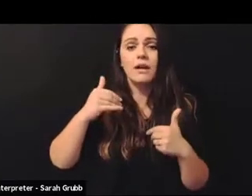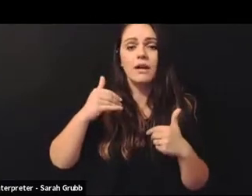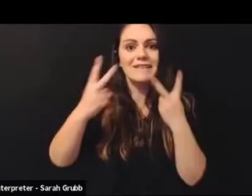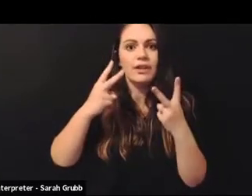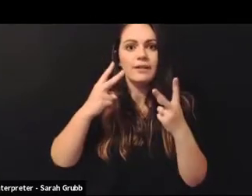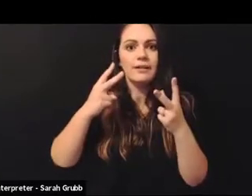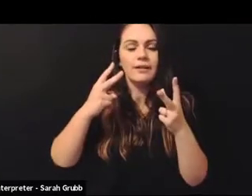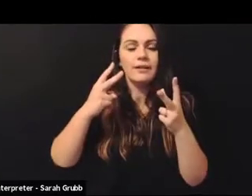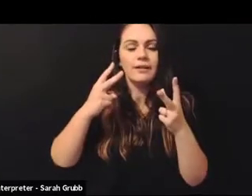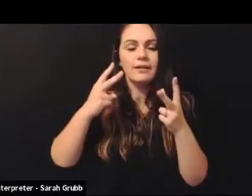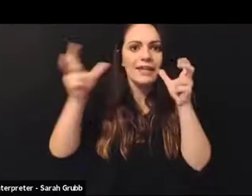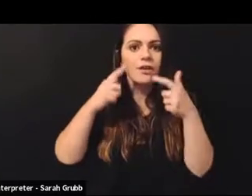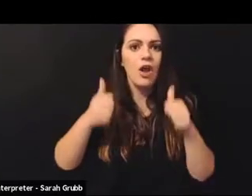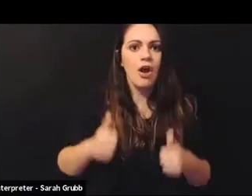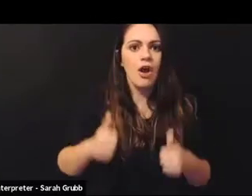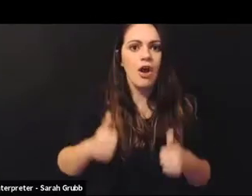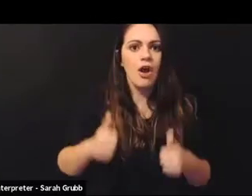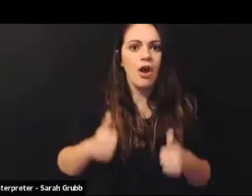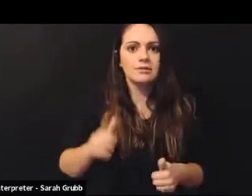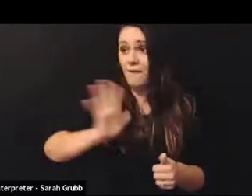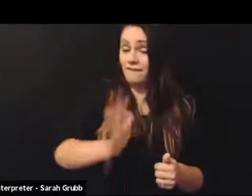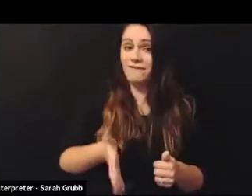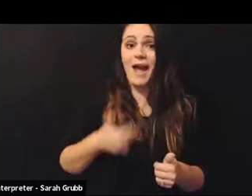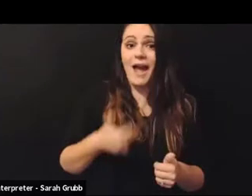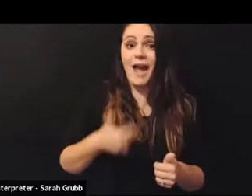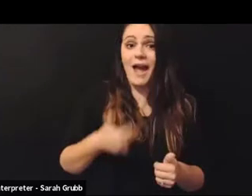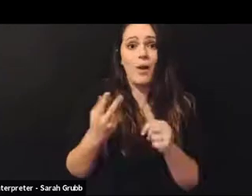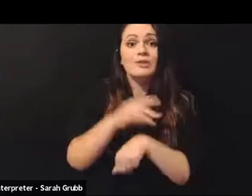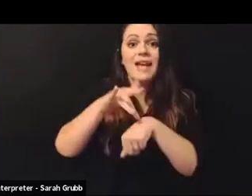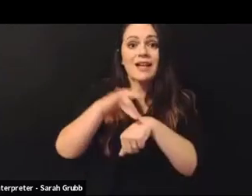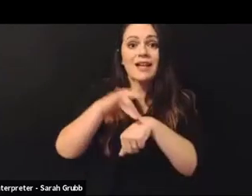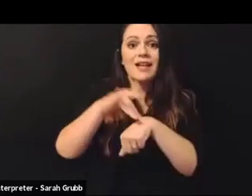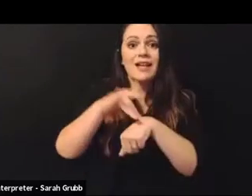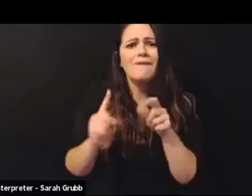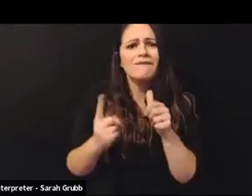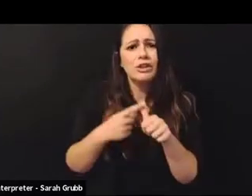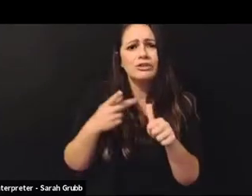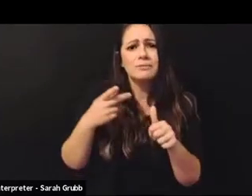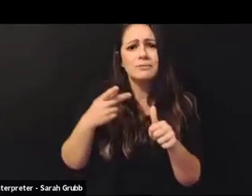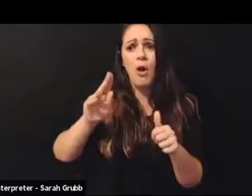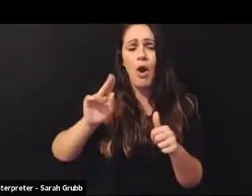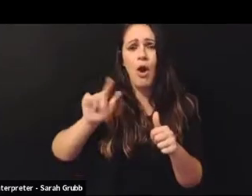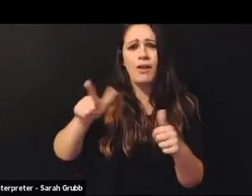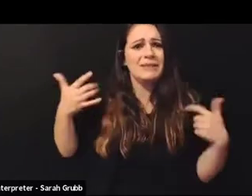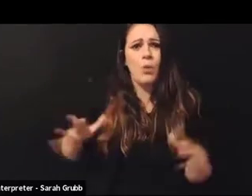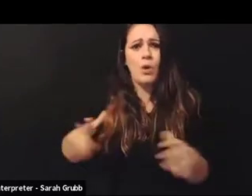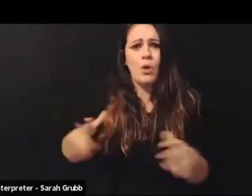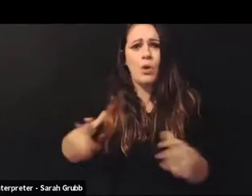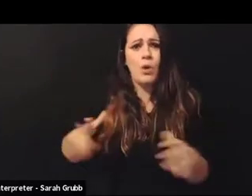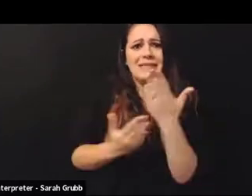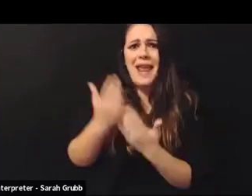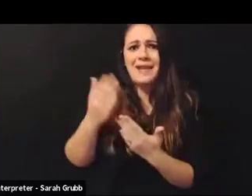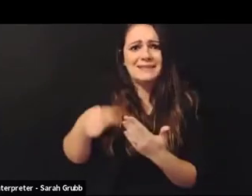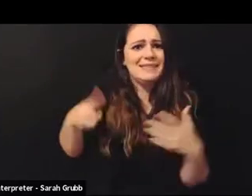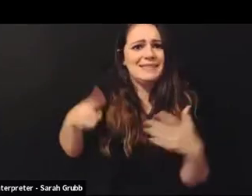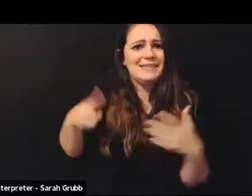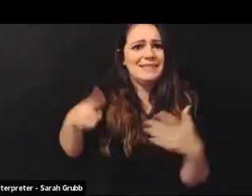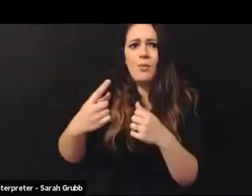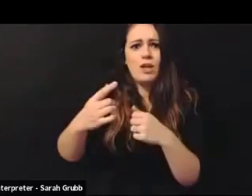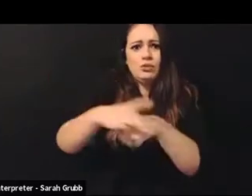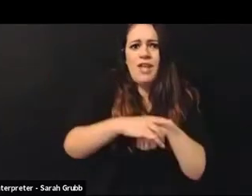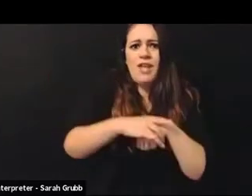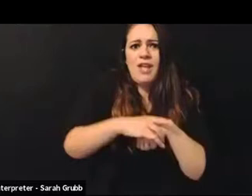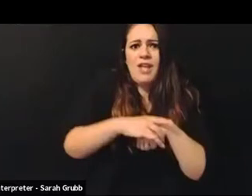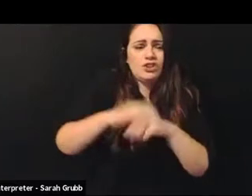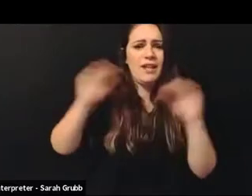touch. Well, at first he didn't want to use his hands and he didn't want anyone else to touch his hands. So think about their preferences